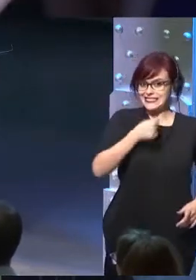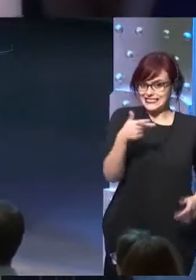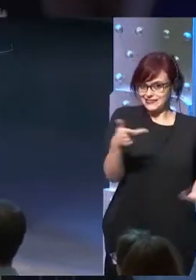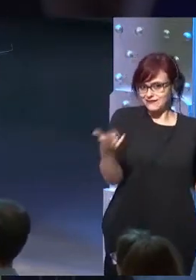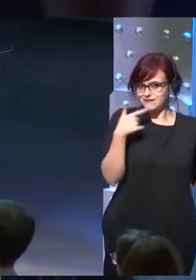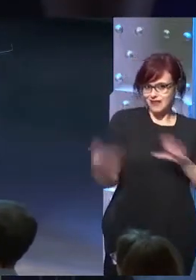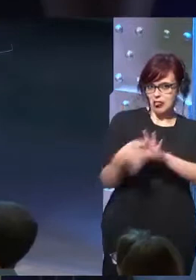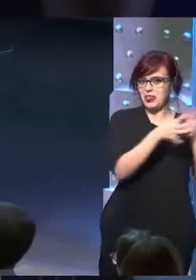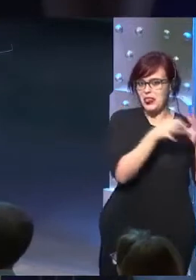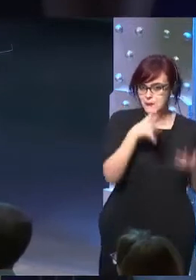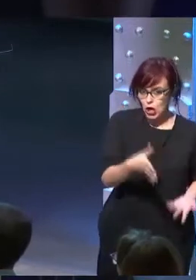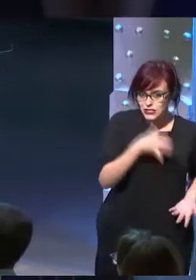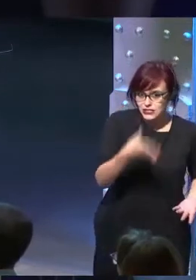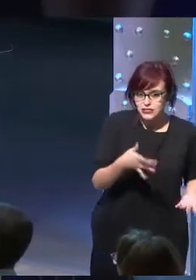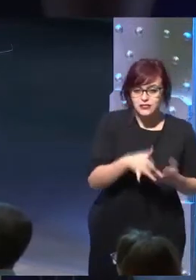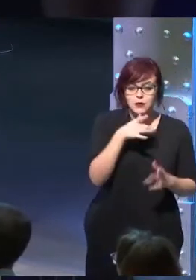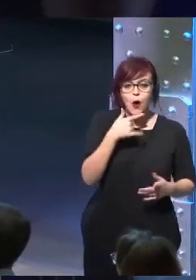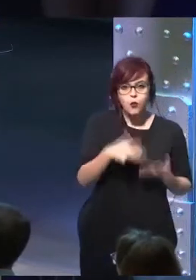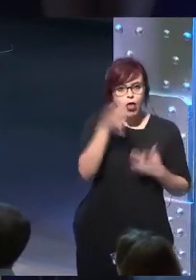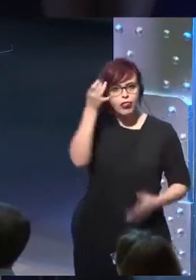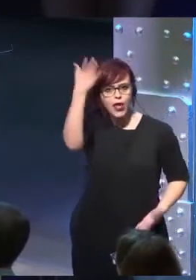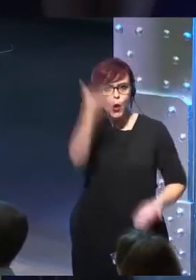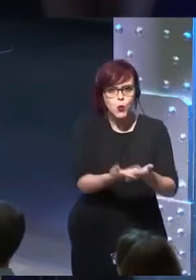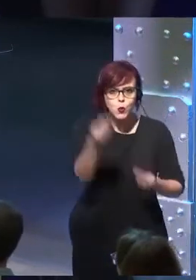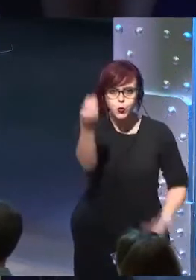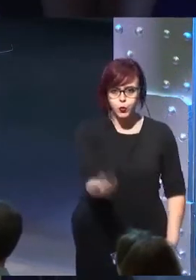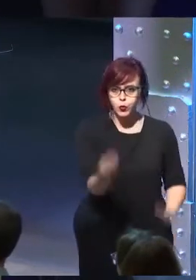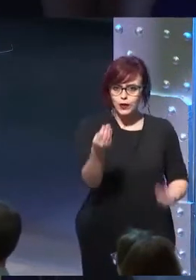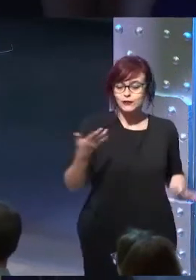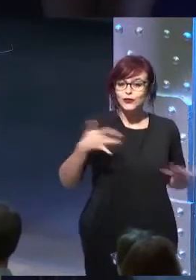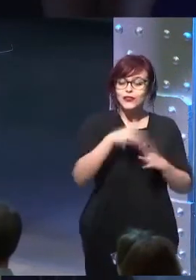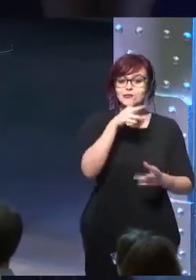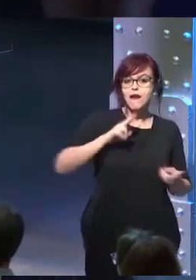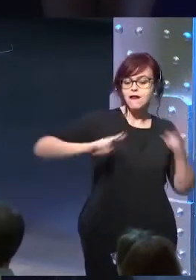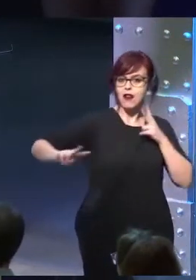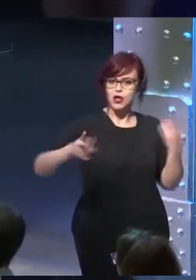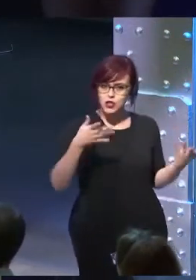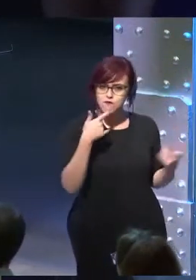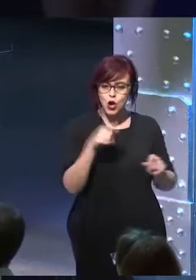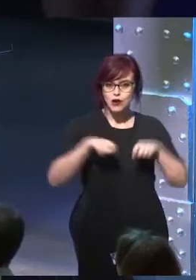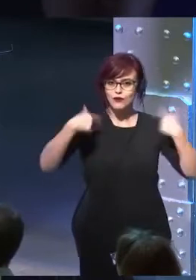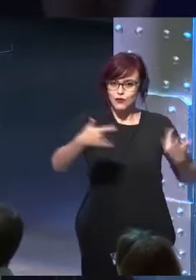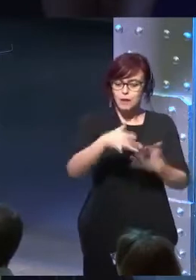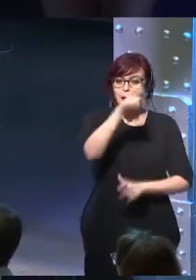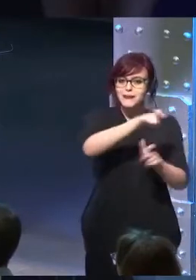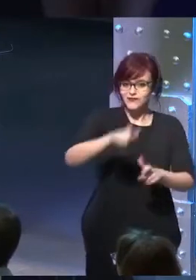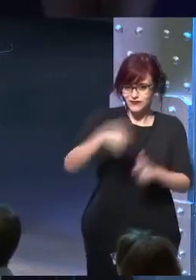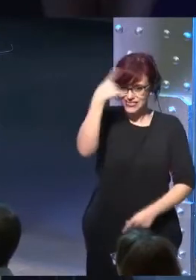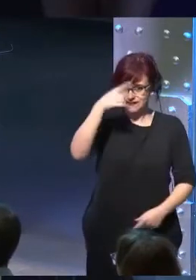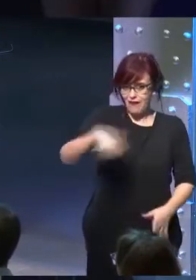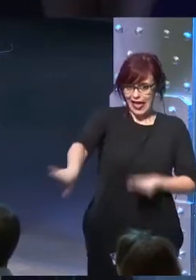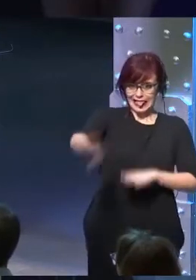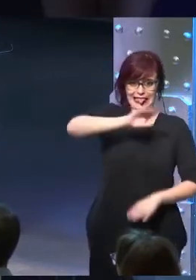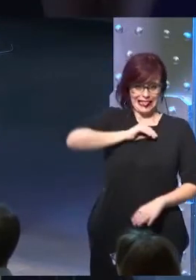She has made the good suggestion, and the reaction, and I think many women know this, many women have been at